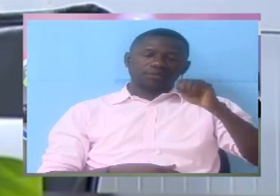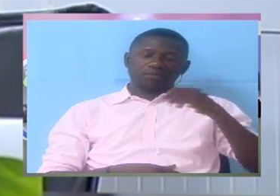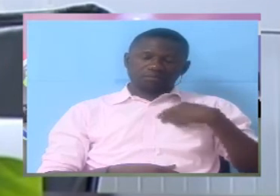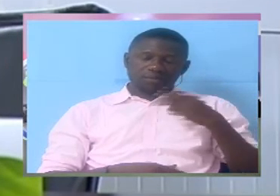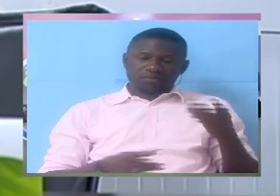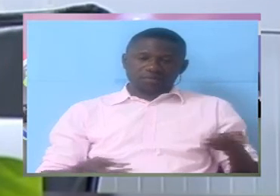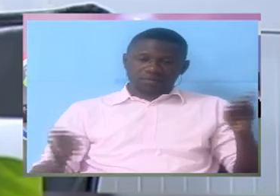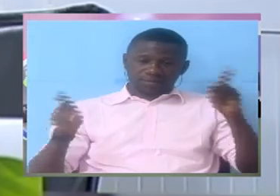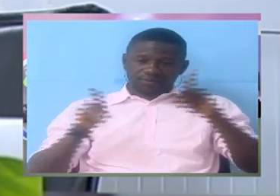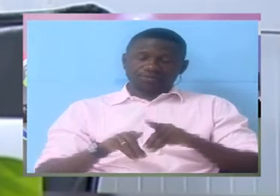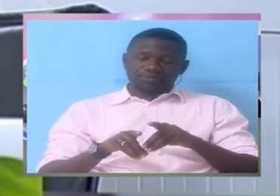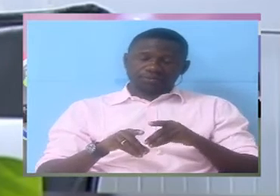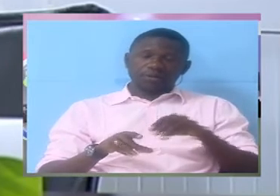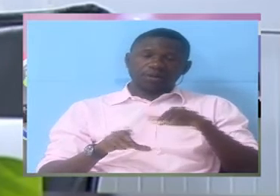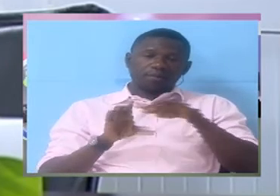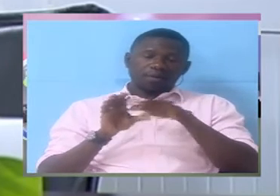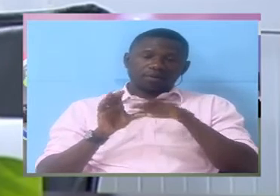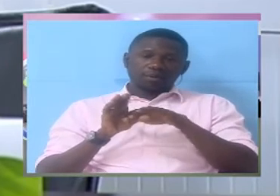on the